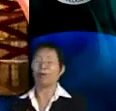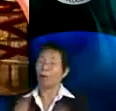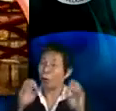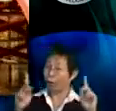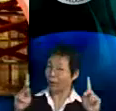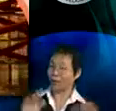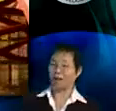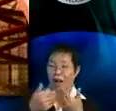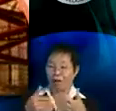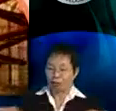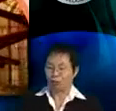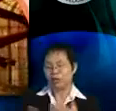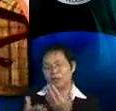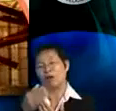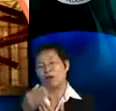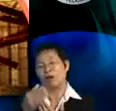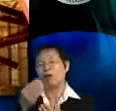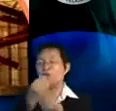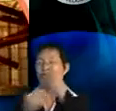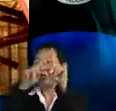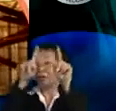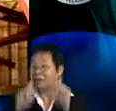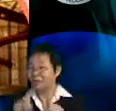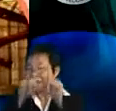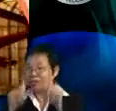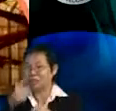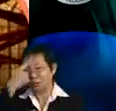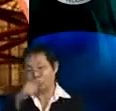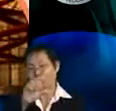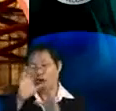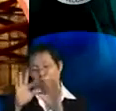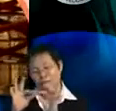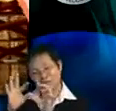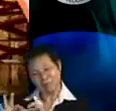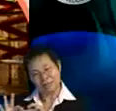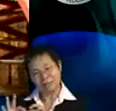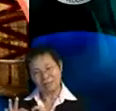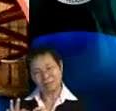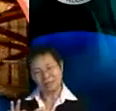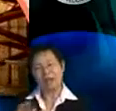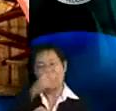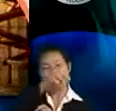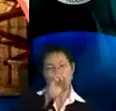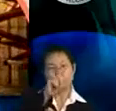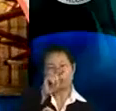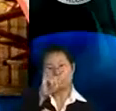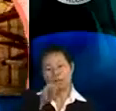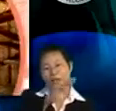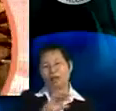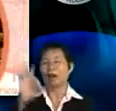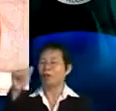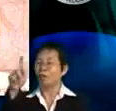Okay, how about doing some simple food tests to test for starch, glucose, proteins, and